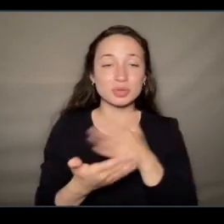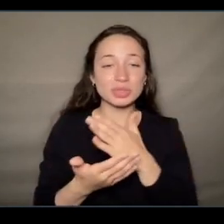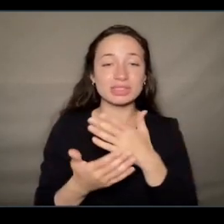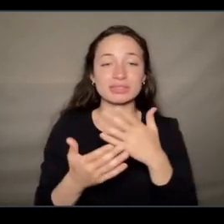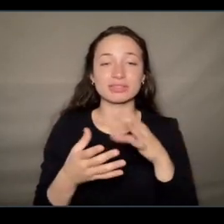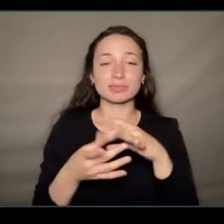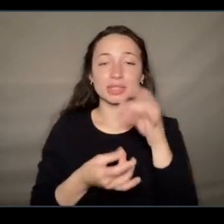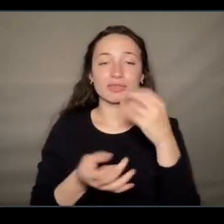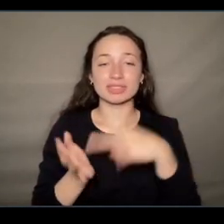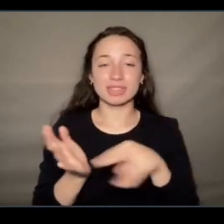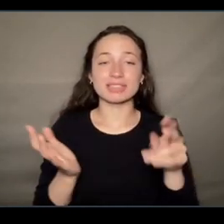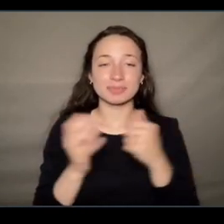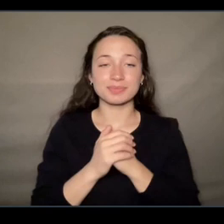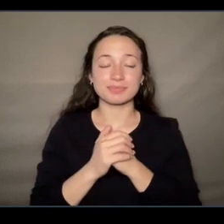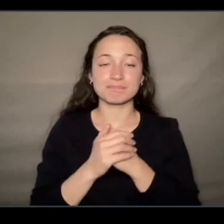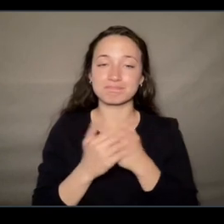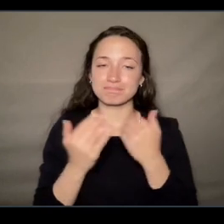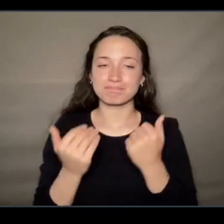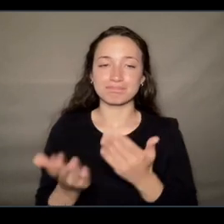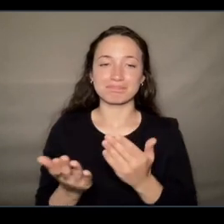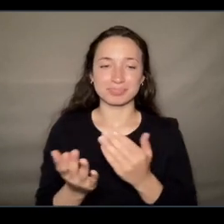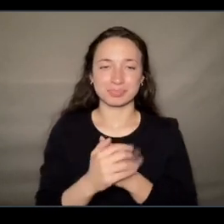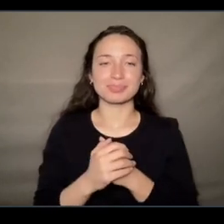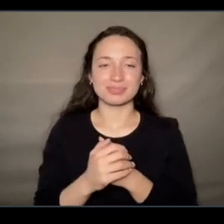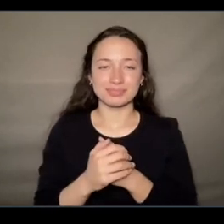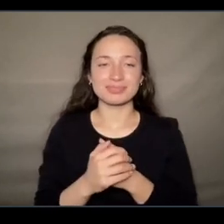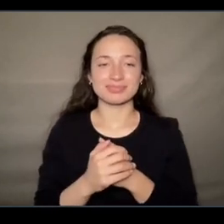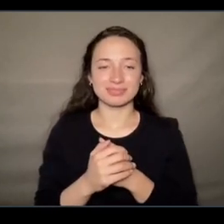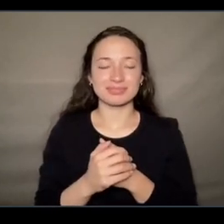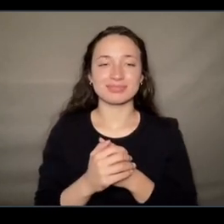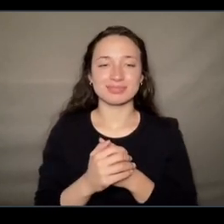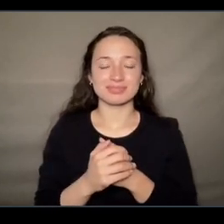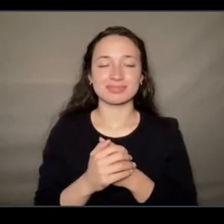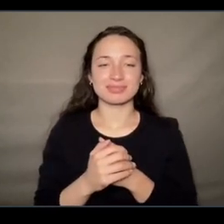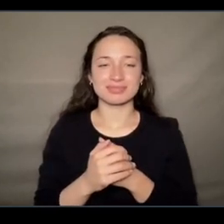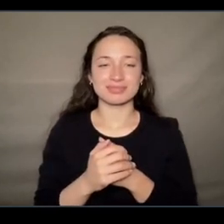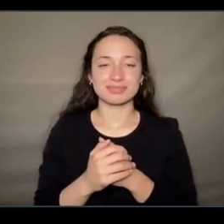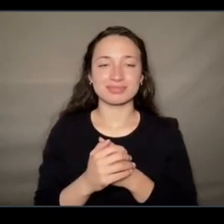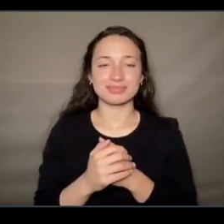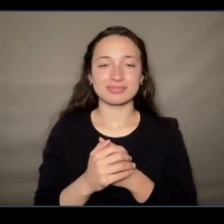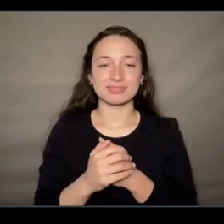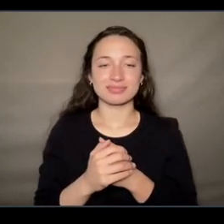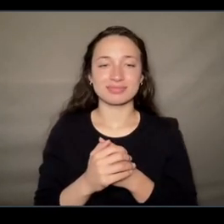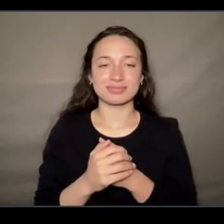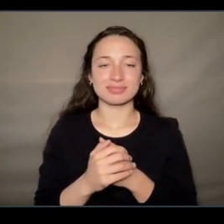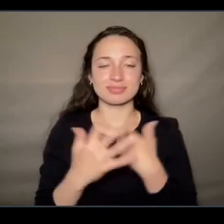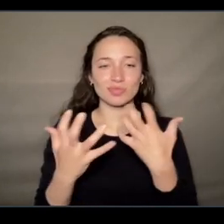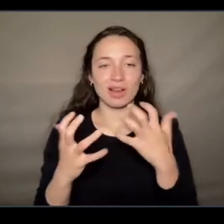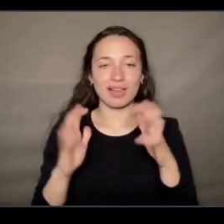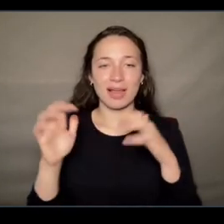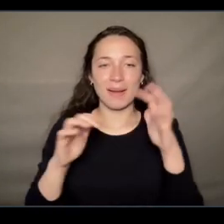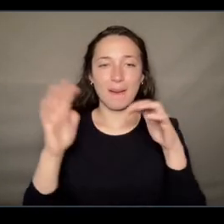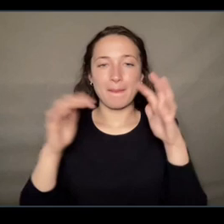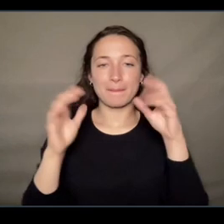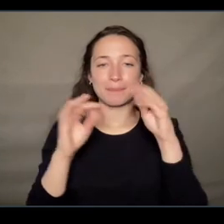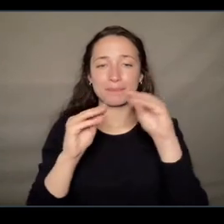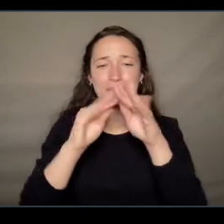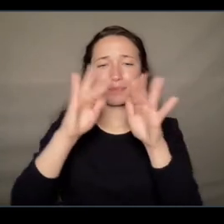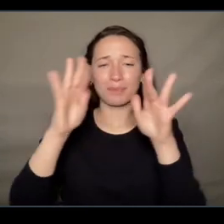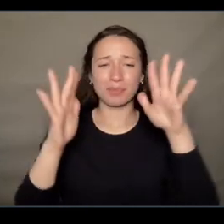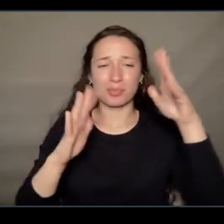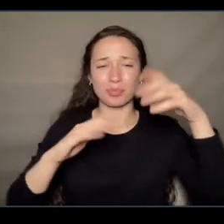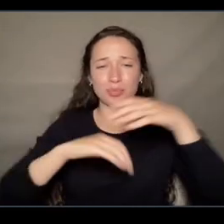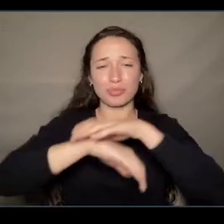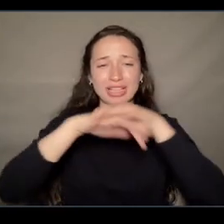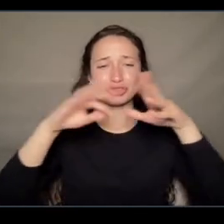music and spirit of dance. So here it is. I wanted to climb into